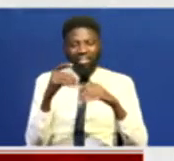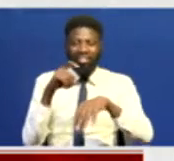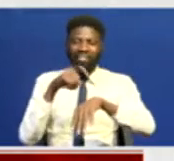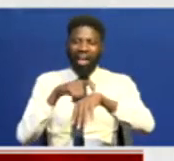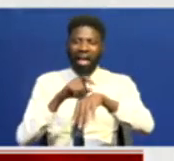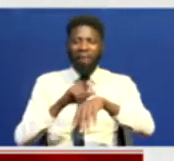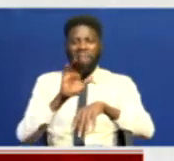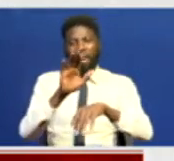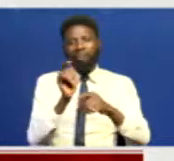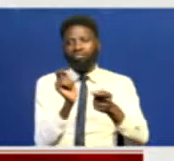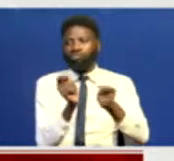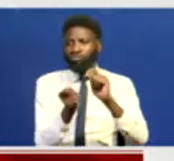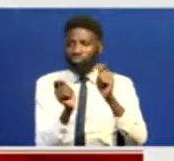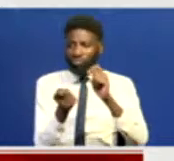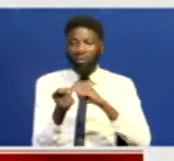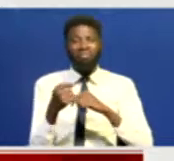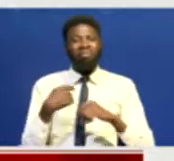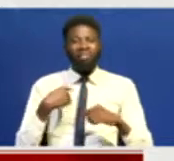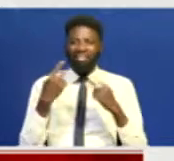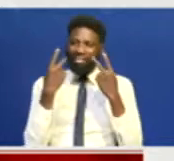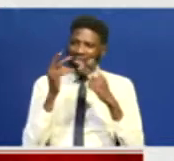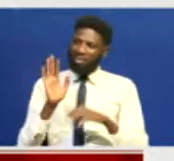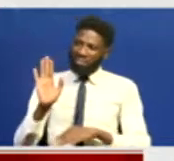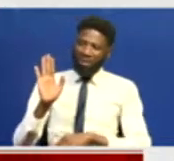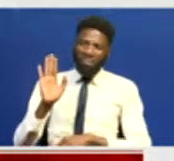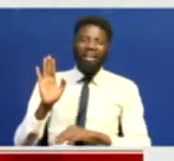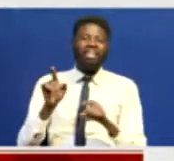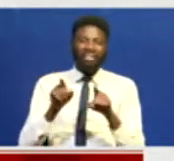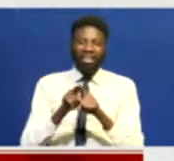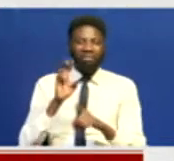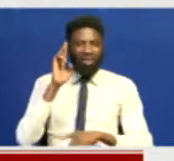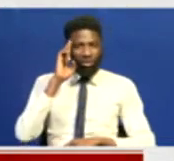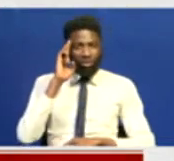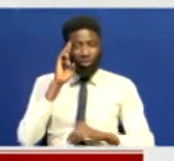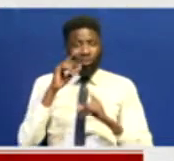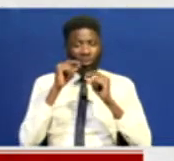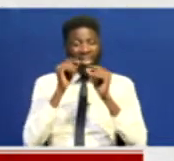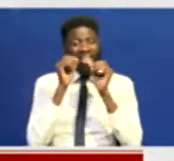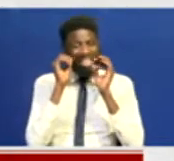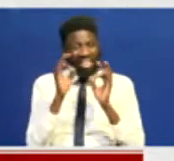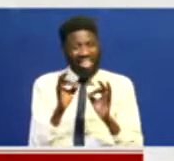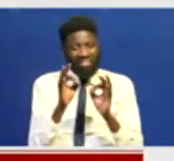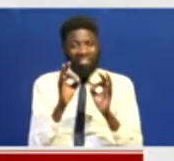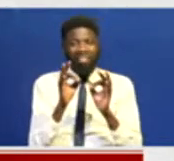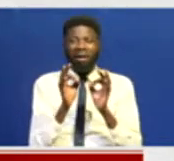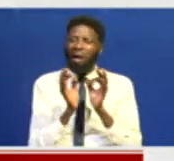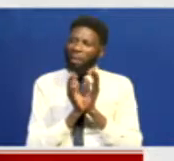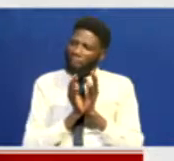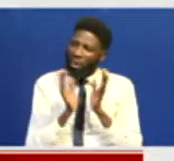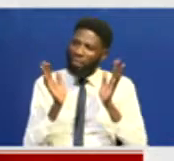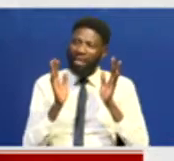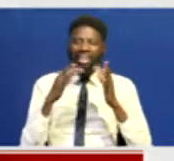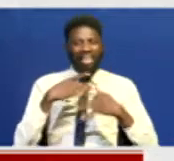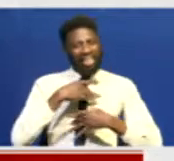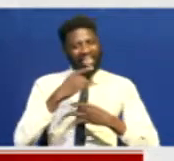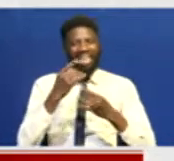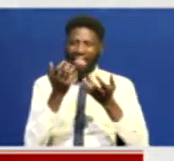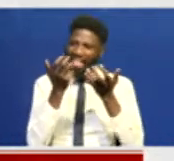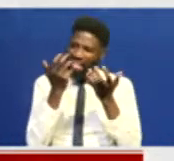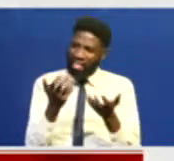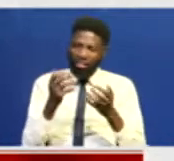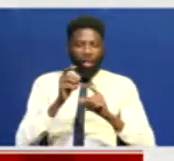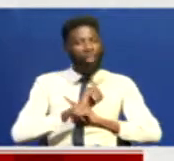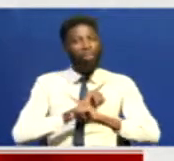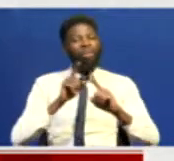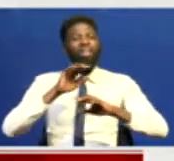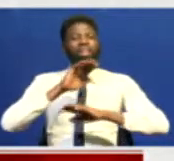the judgment, that is essentially the same argument they are advancing, mm-hmm. that when matters are of serious public interest, yeah. sometimes it's not enough to just